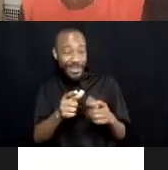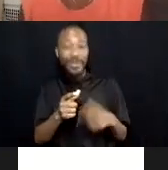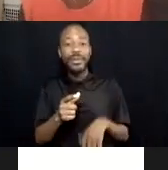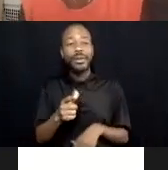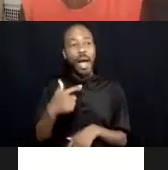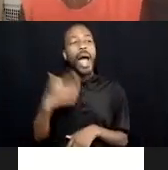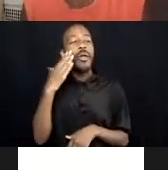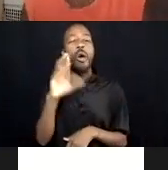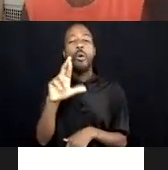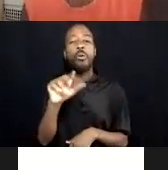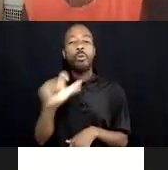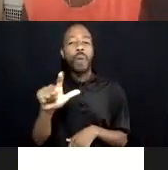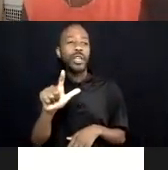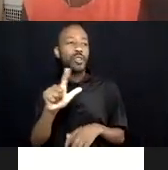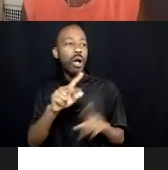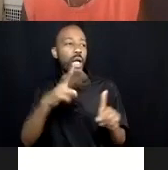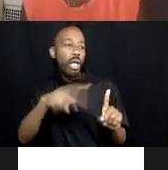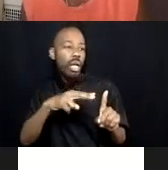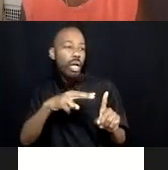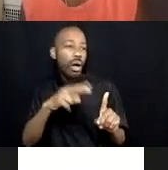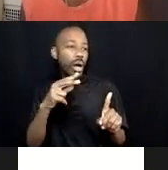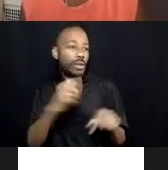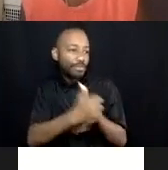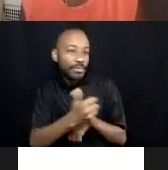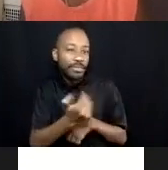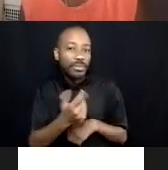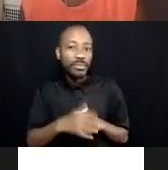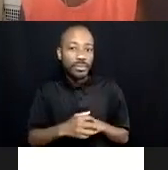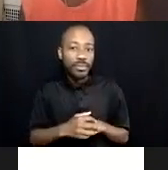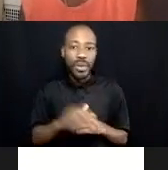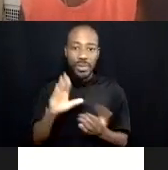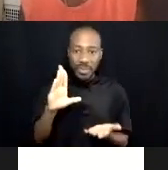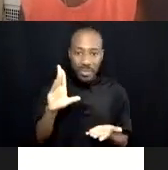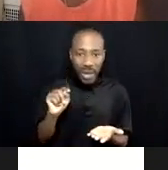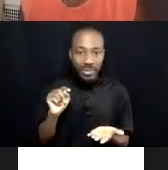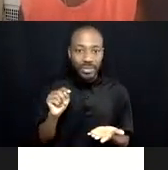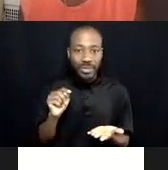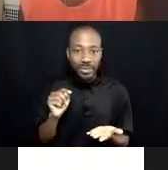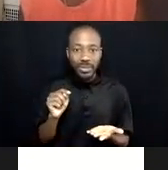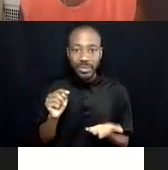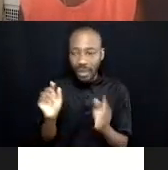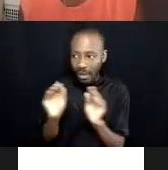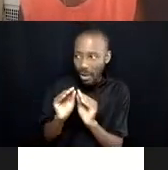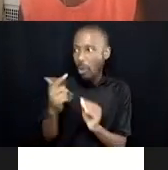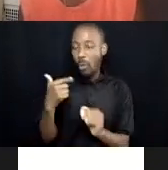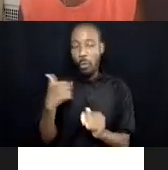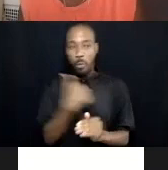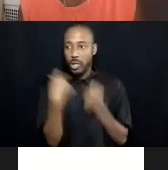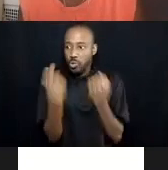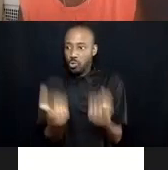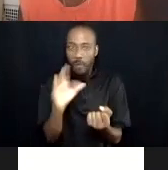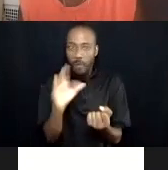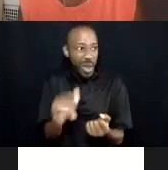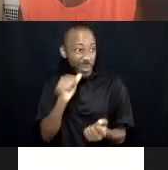it was because of a noise ordinance. But you just drove past a bar that was clearly loud. So